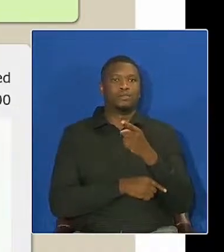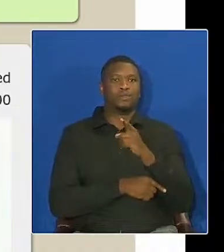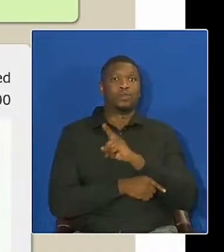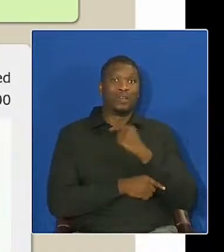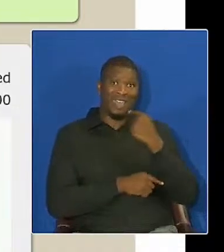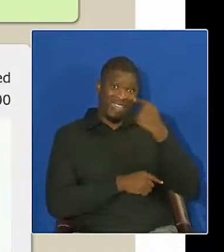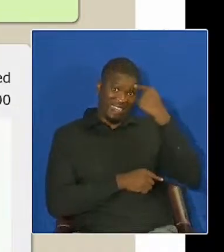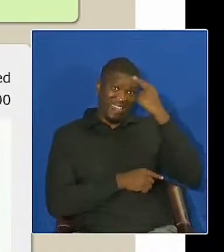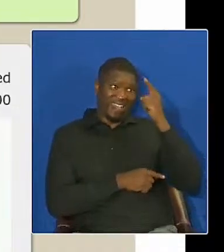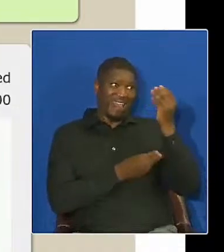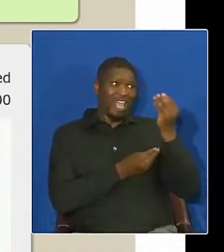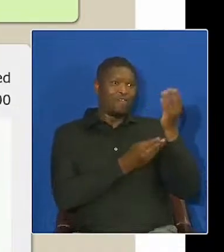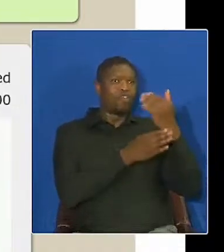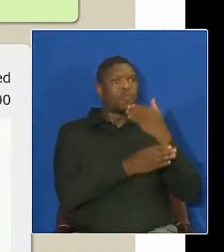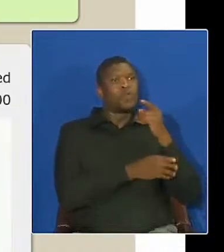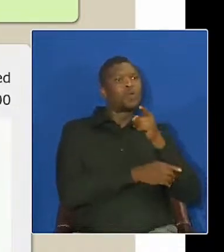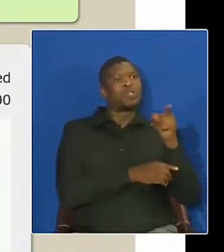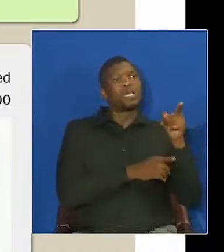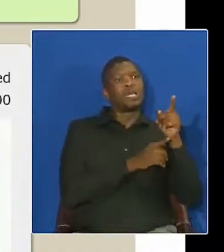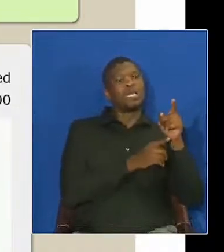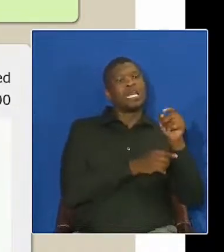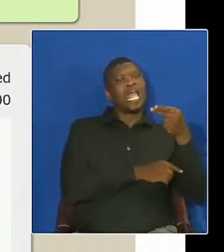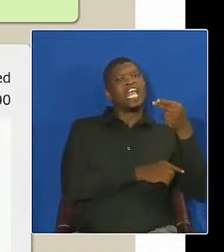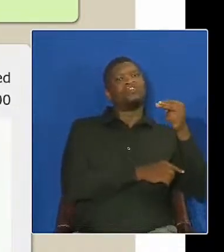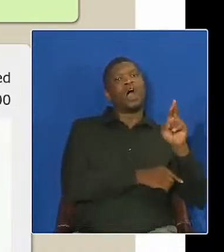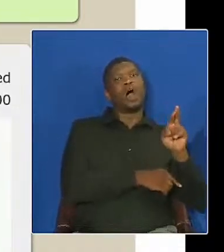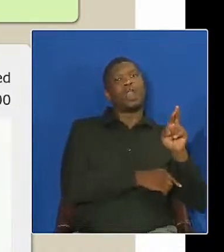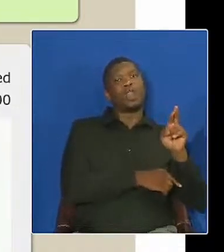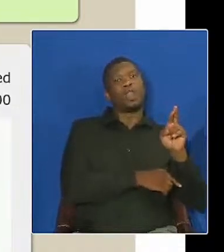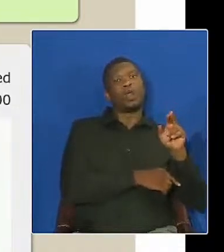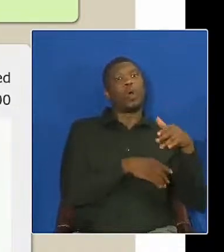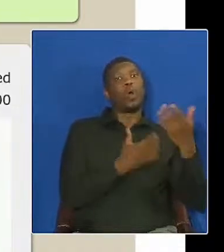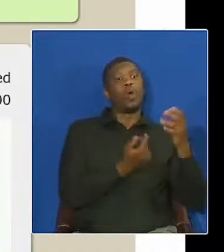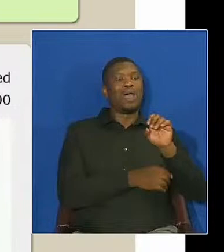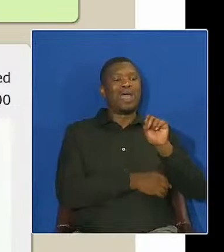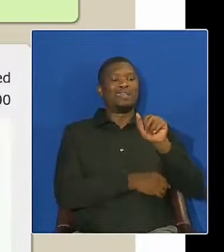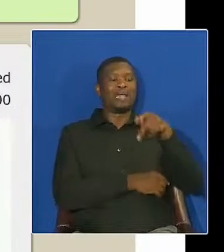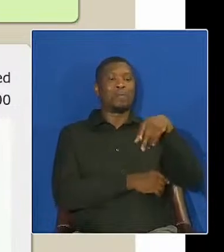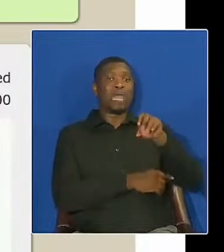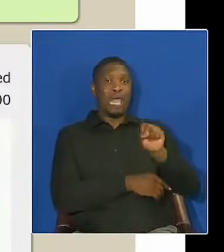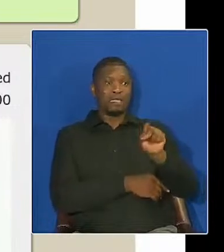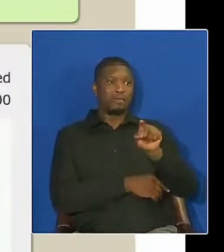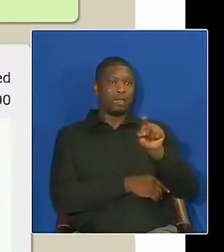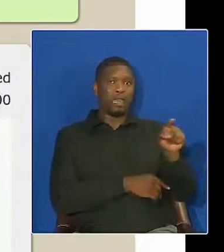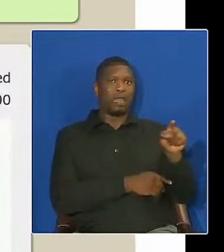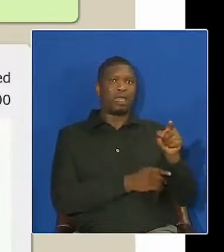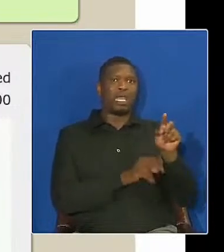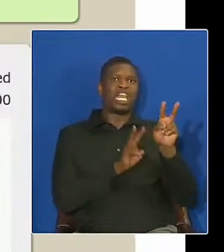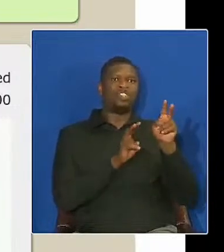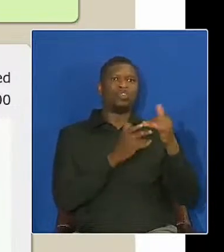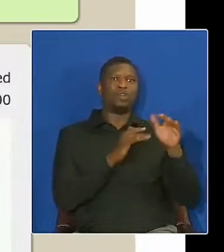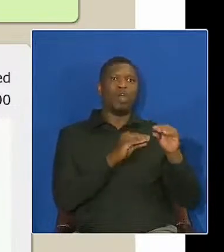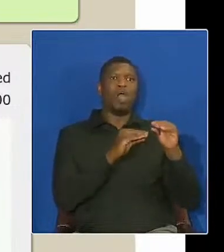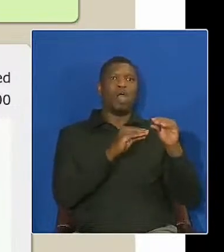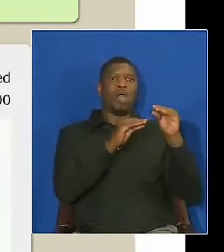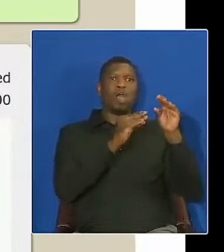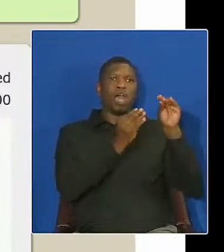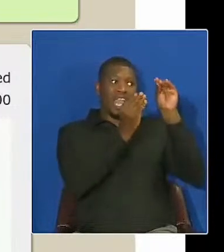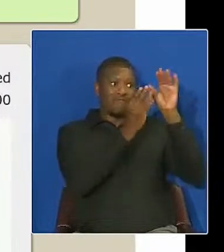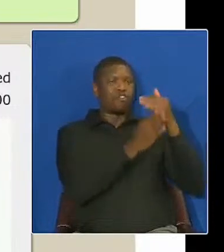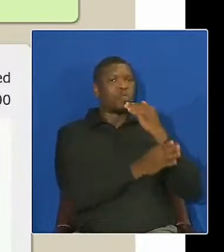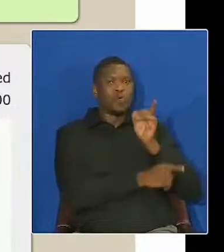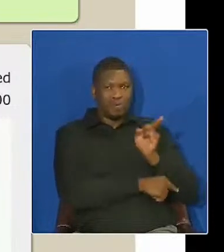they, the human resource management or the SAPS, they escalating this matter to